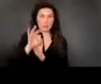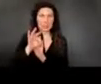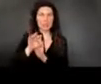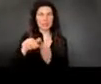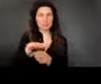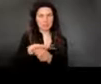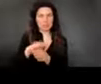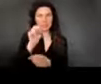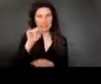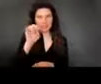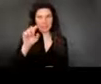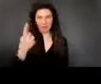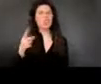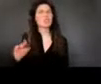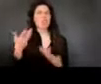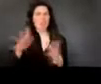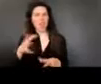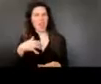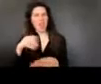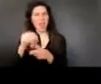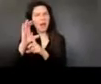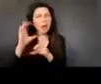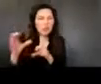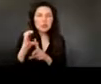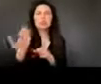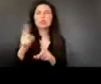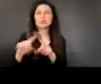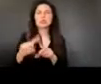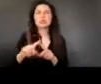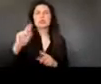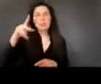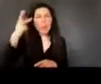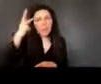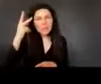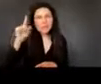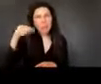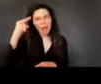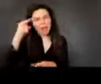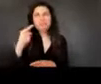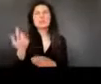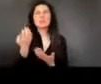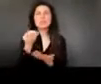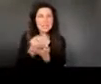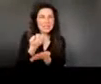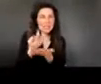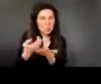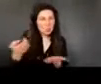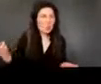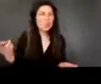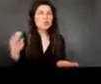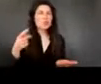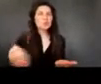had culture, it had politics, it had economical resources that could be